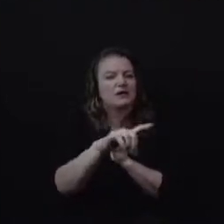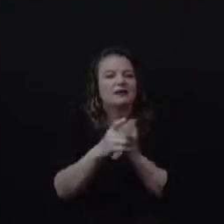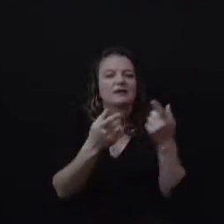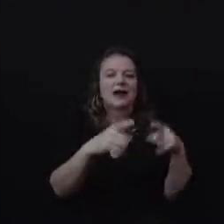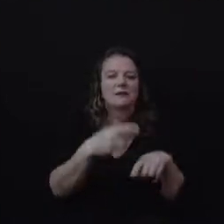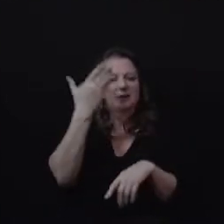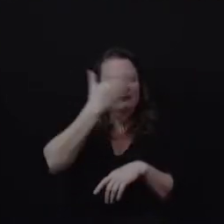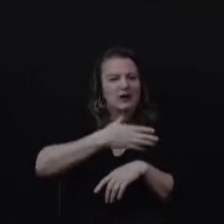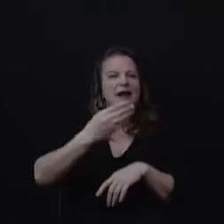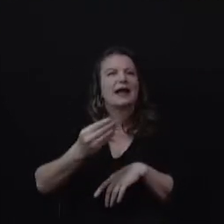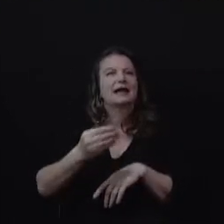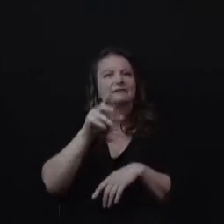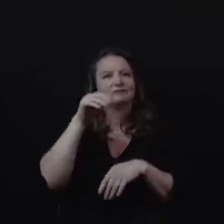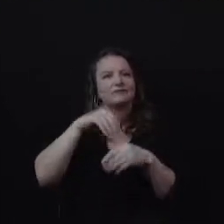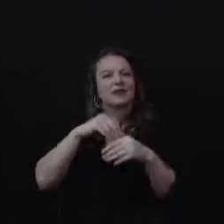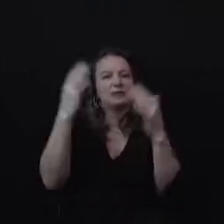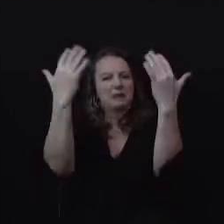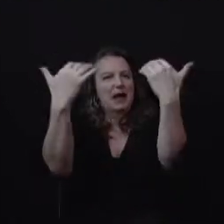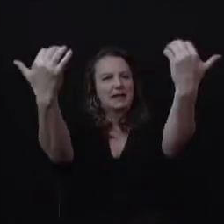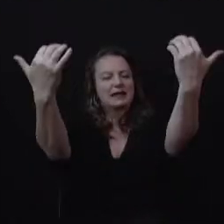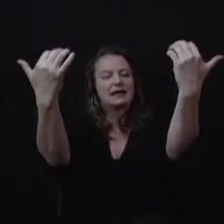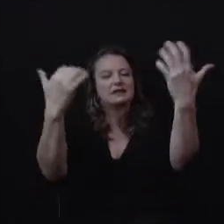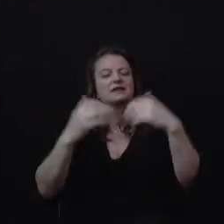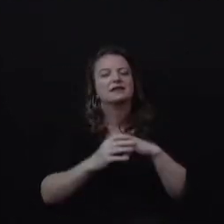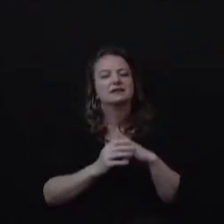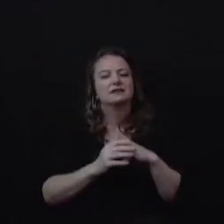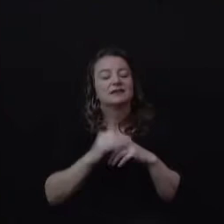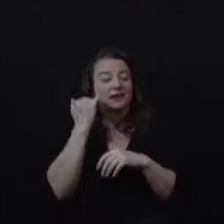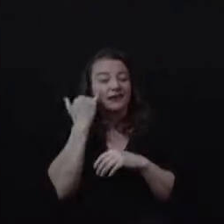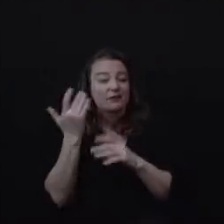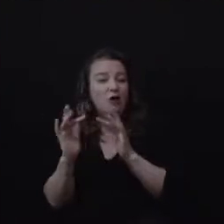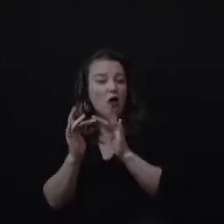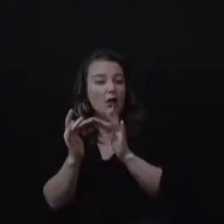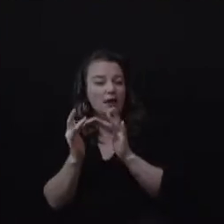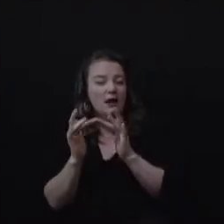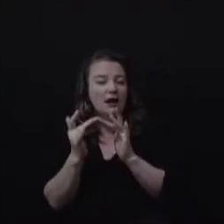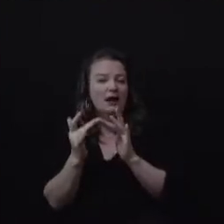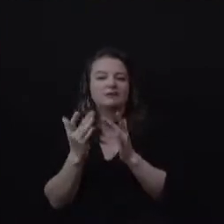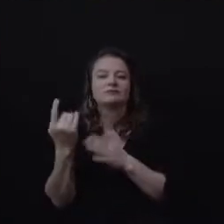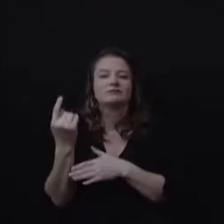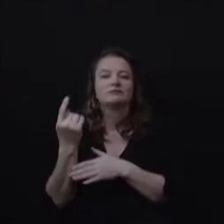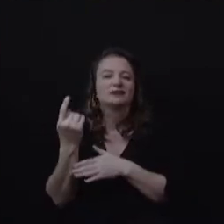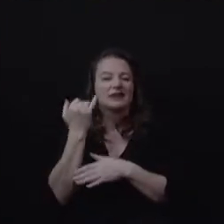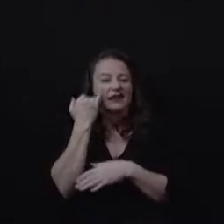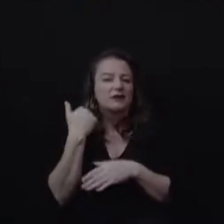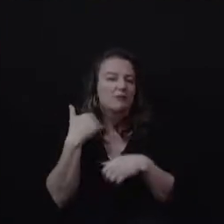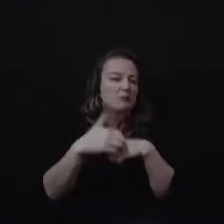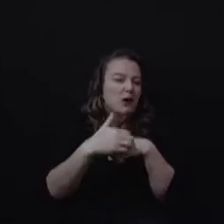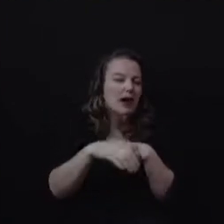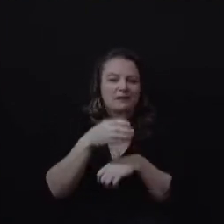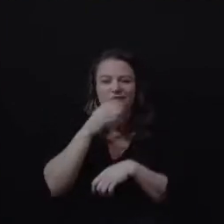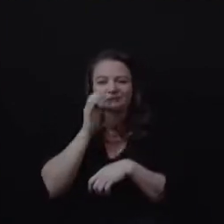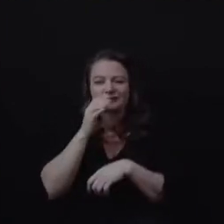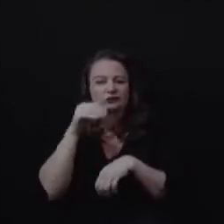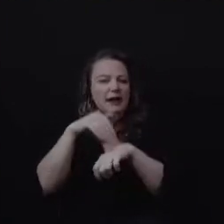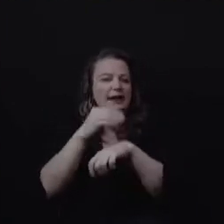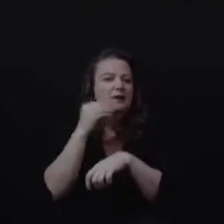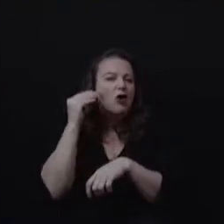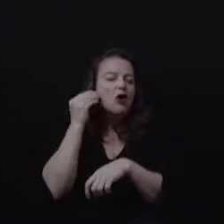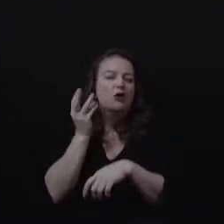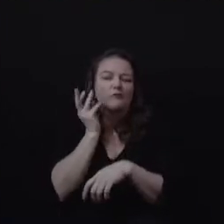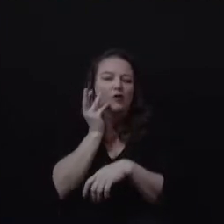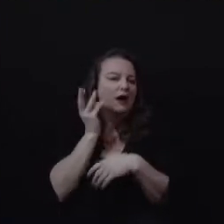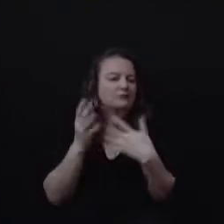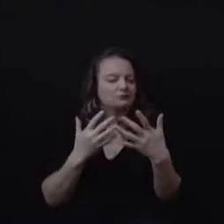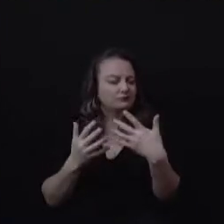the balcony. We want to invite you, if you're with us online, if you have elements at home, bread or juice or bread or wine of any